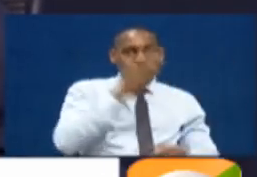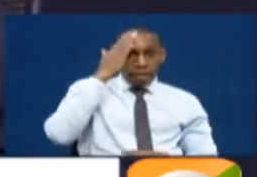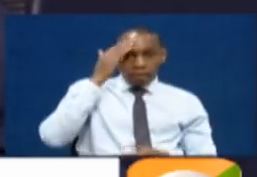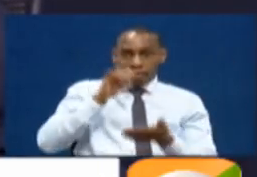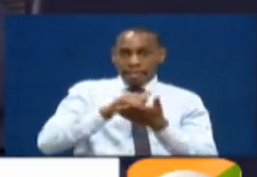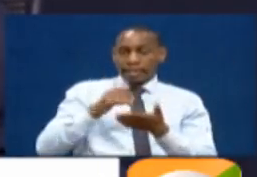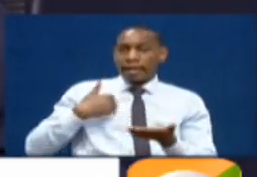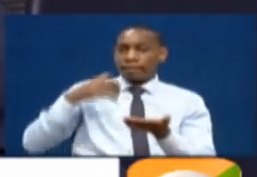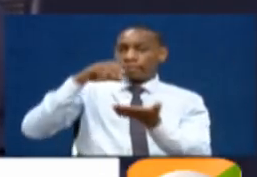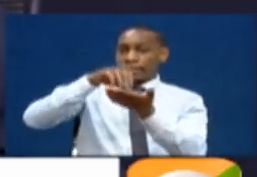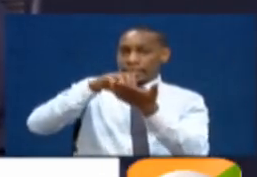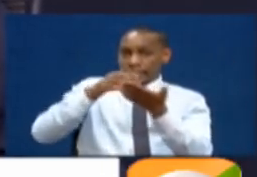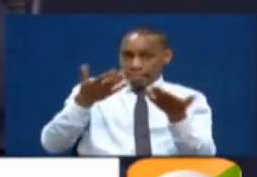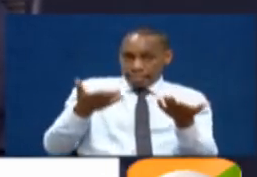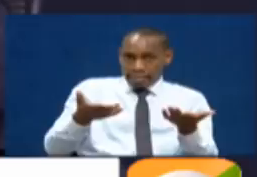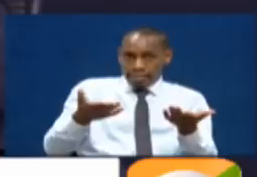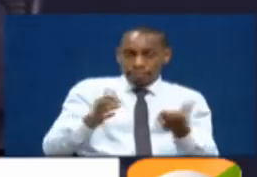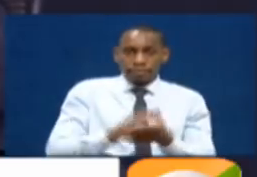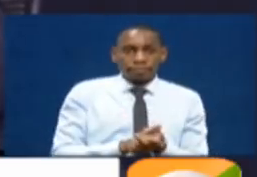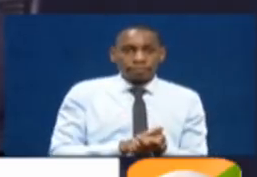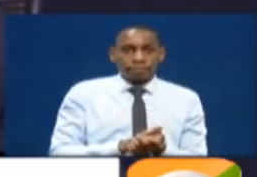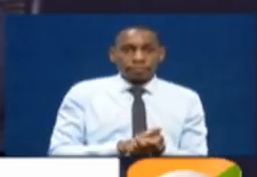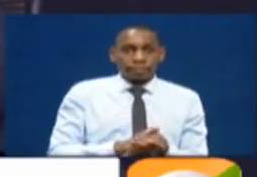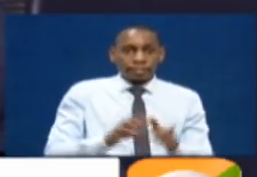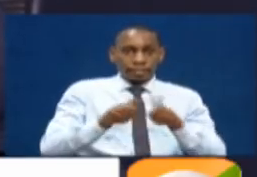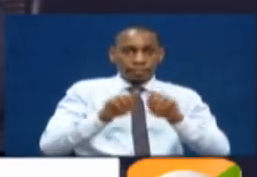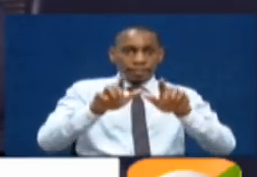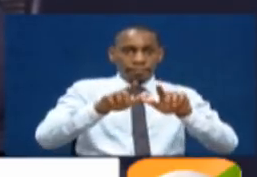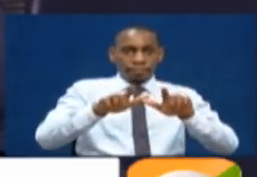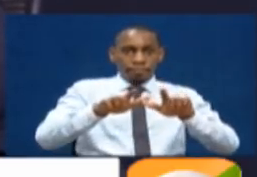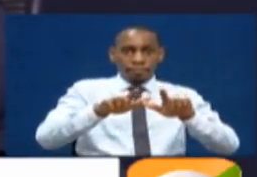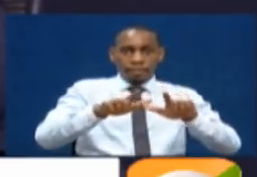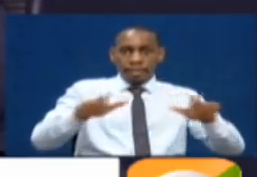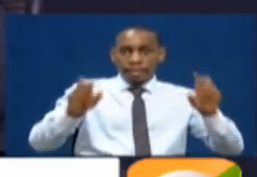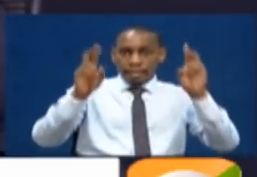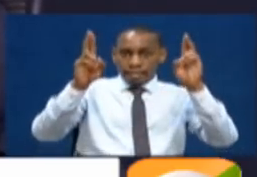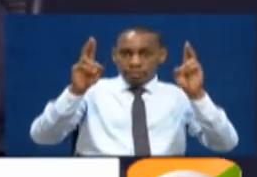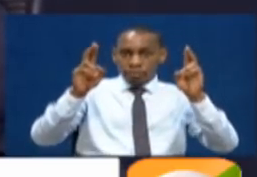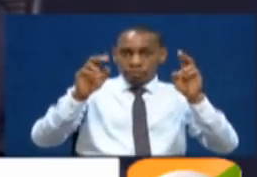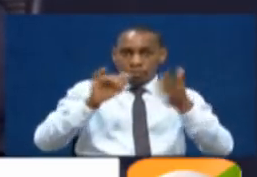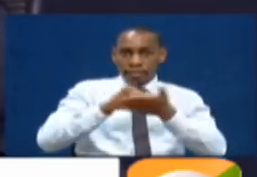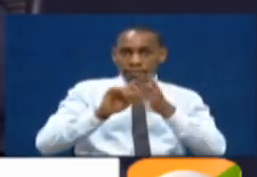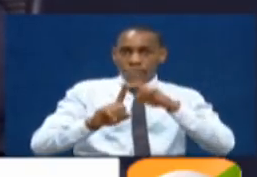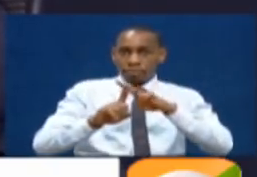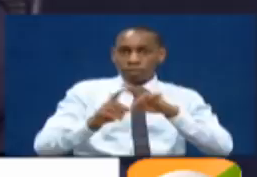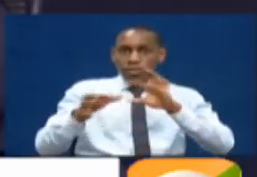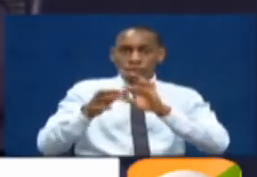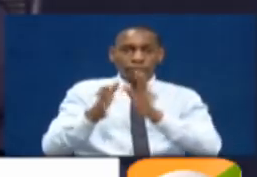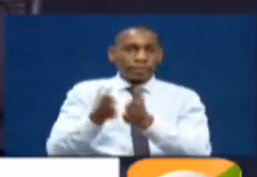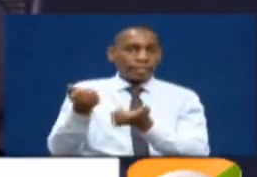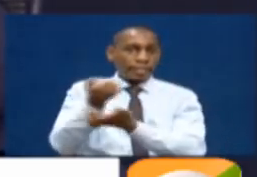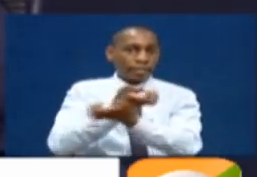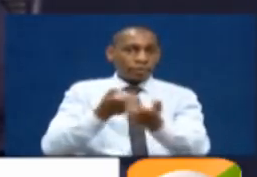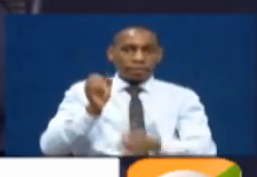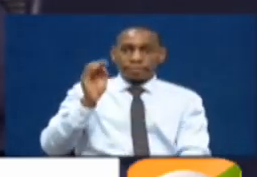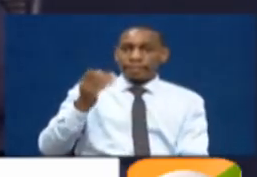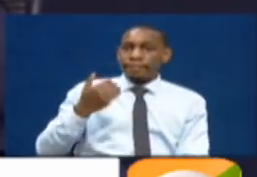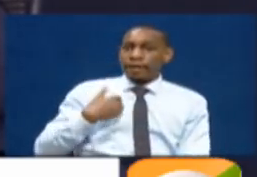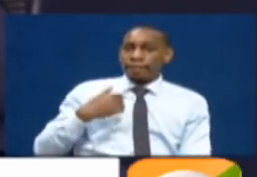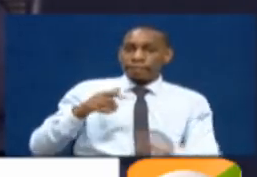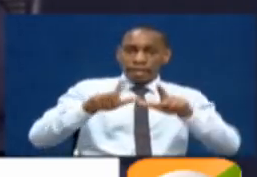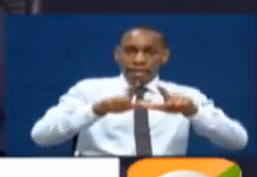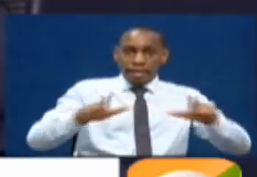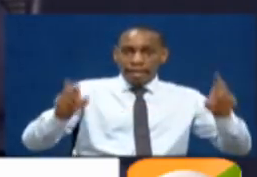now, and thanks to the land issue that you bring, which is core to our economy, if you have a land